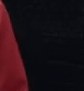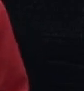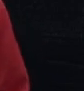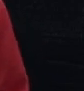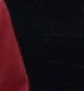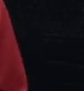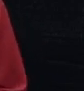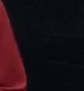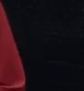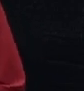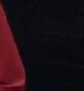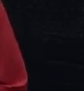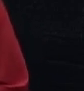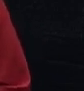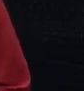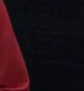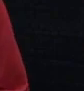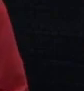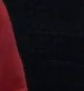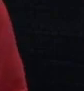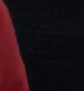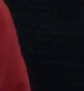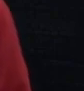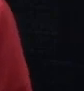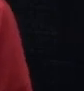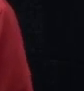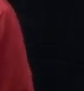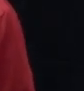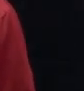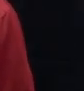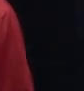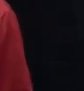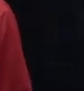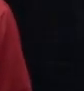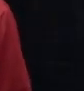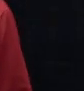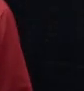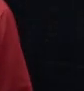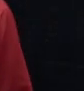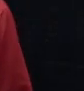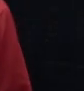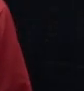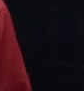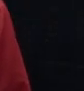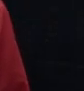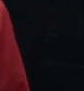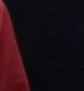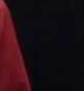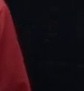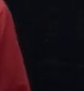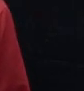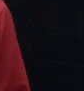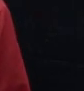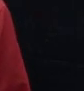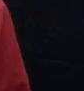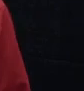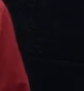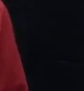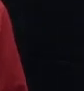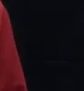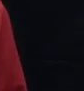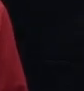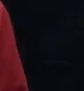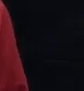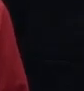exactly. And I know I've spent many hours after the close of the